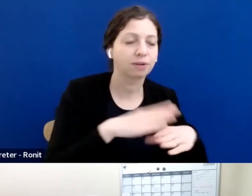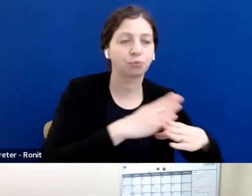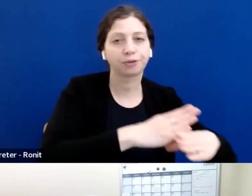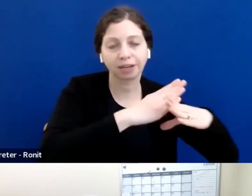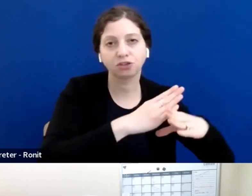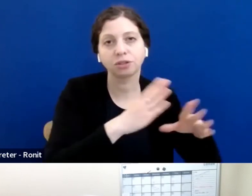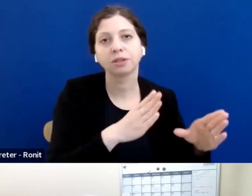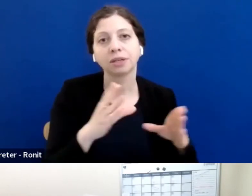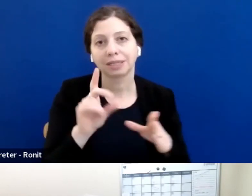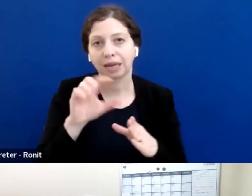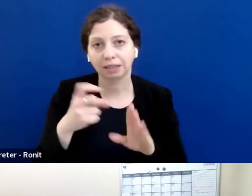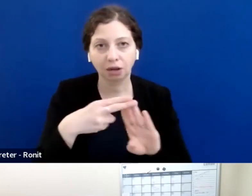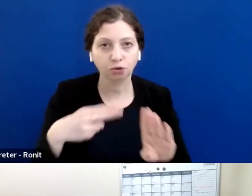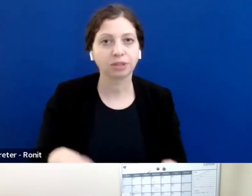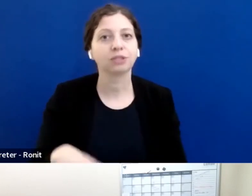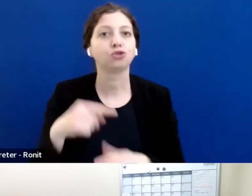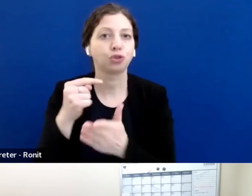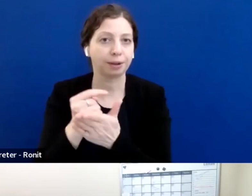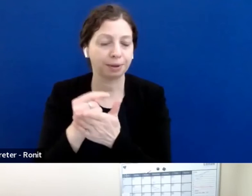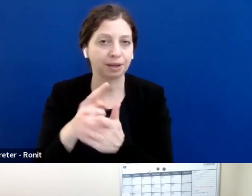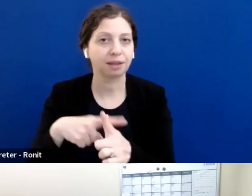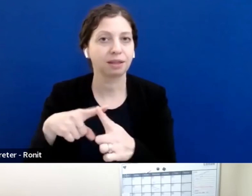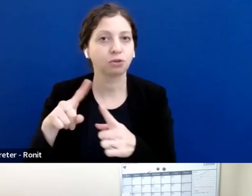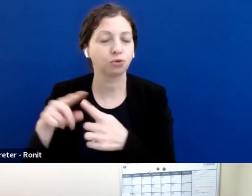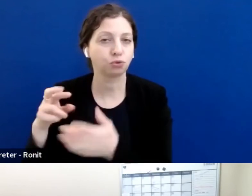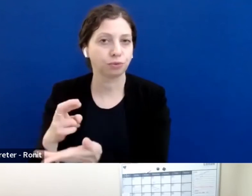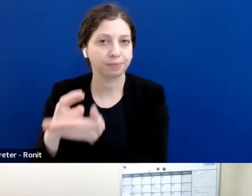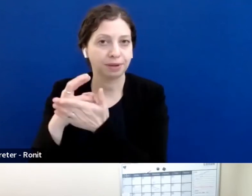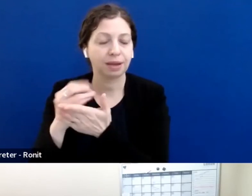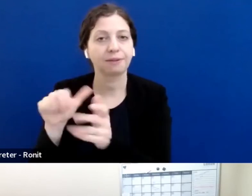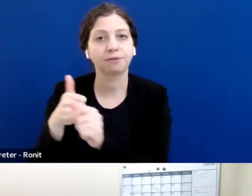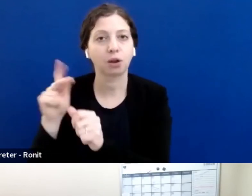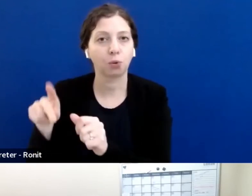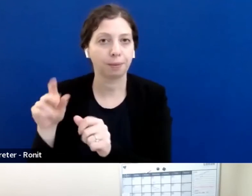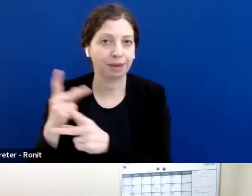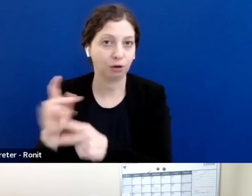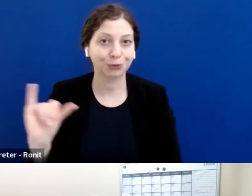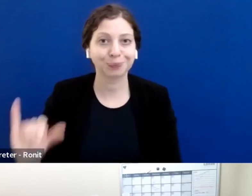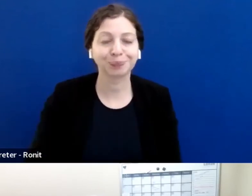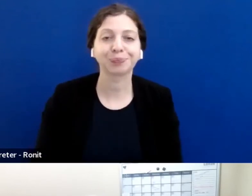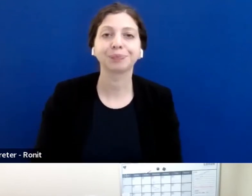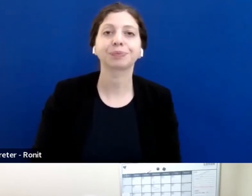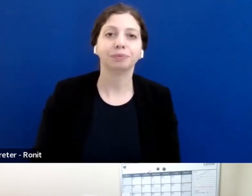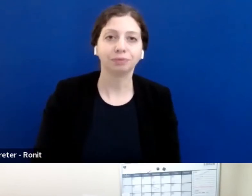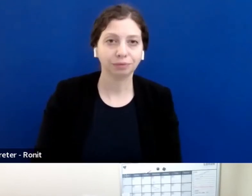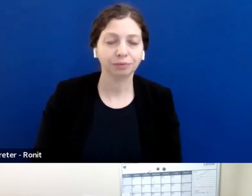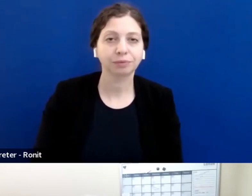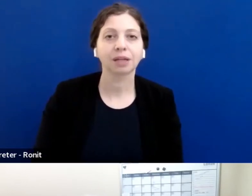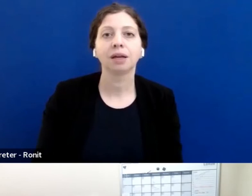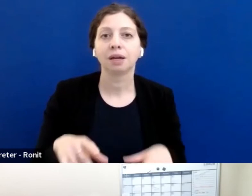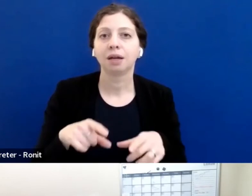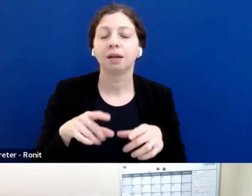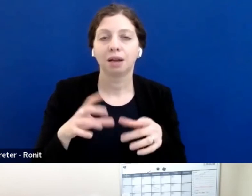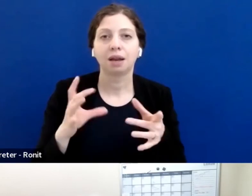to diagnostics, to treatment, and then to rehabilitation and follow-up care as well. So in line with talking